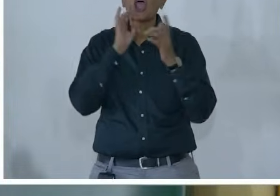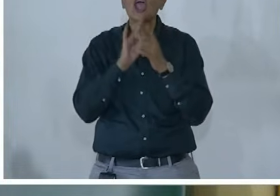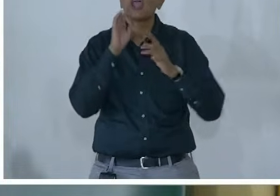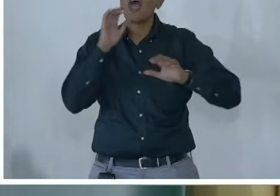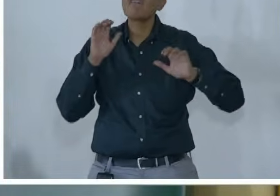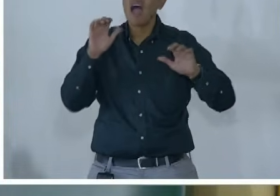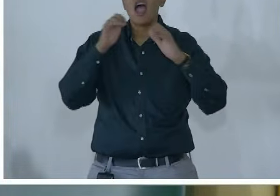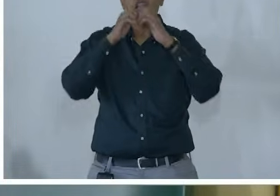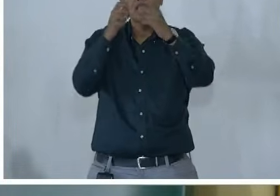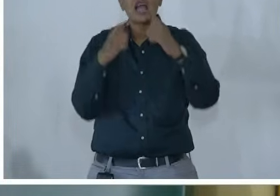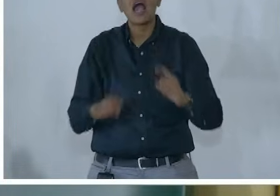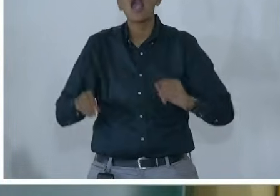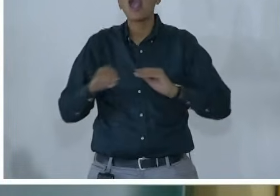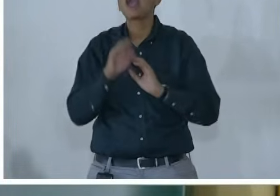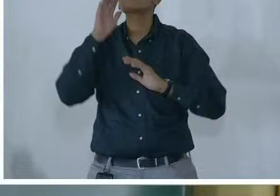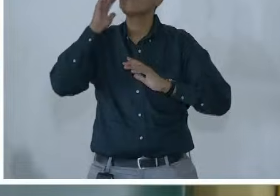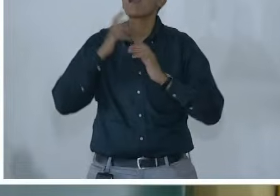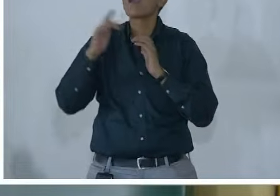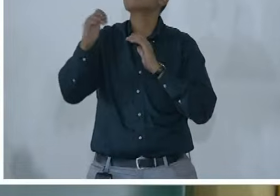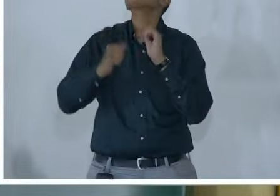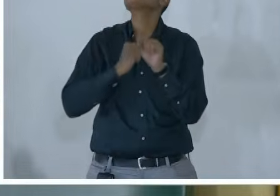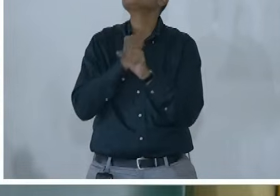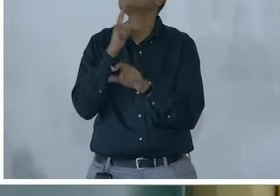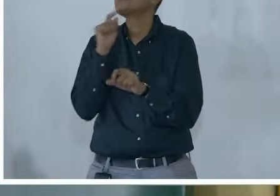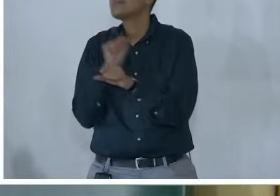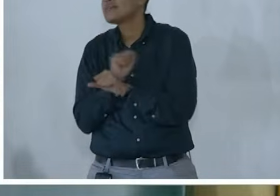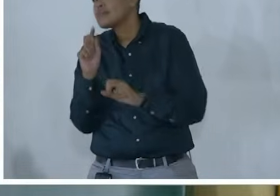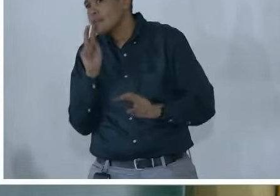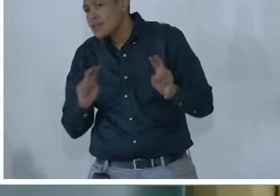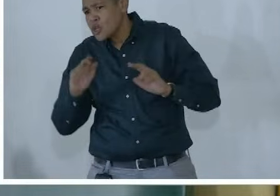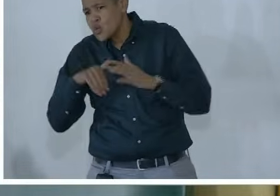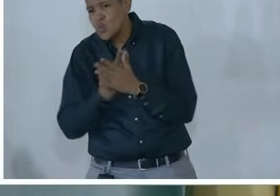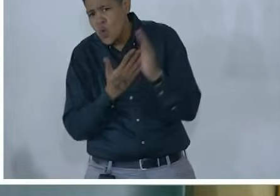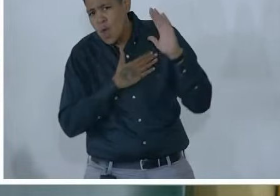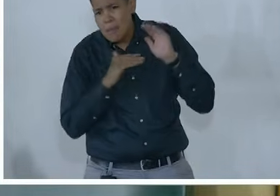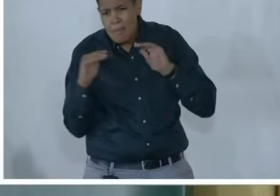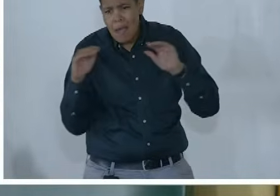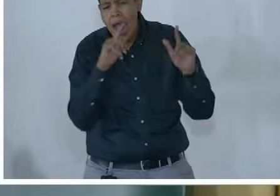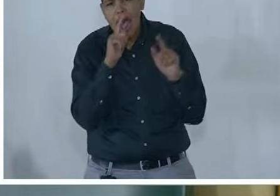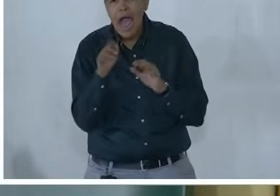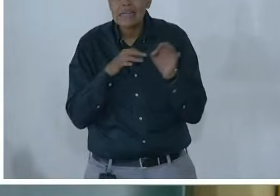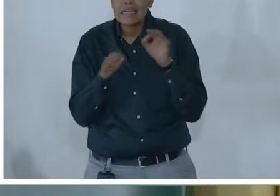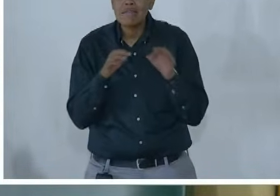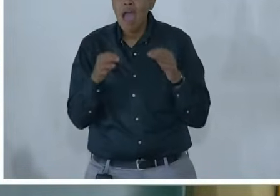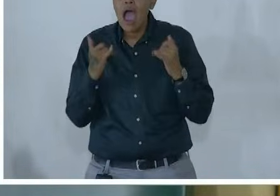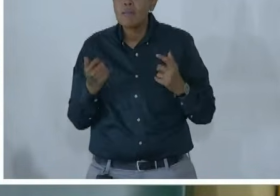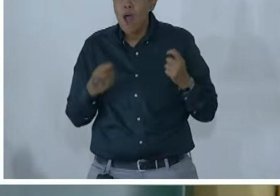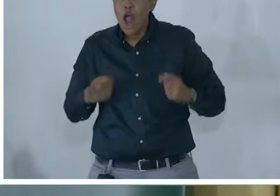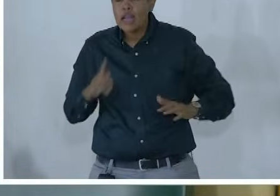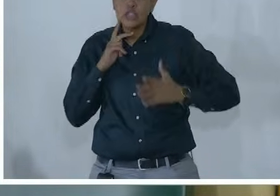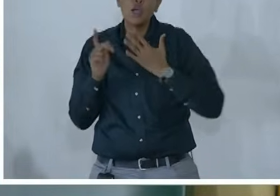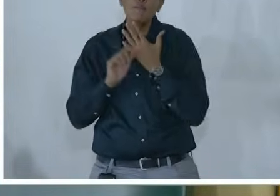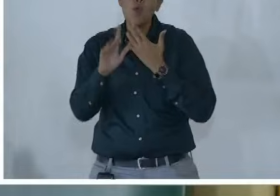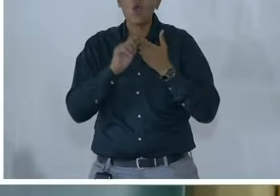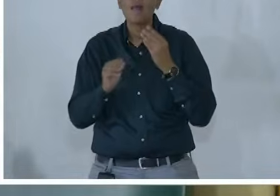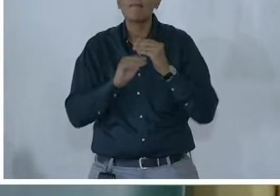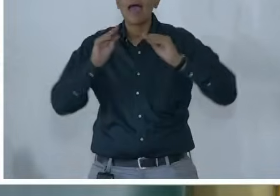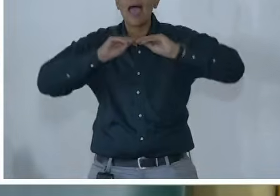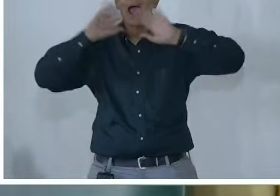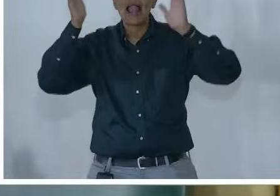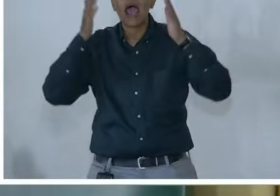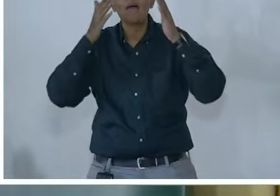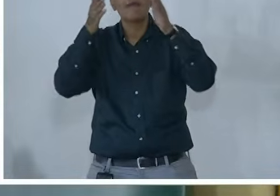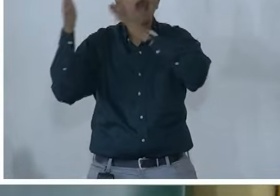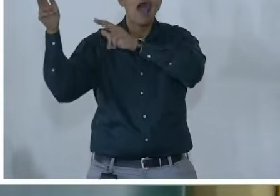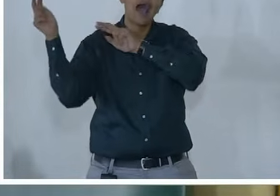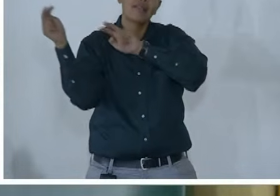action. After years of uncertainty, there is now renewed commitment, a defined modernization program, a clearer